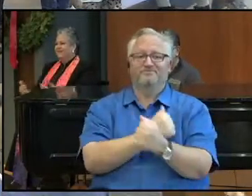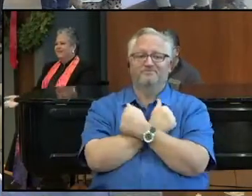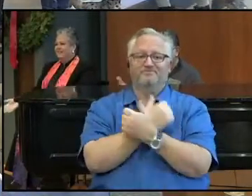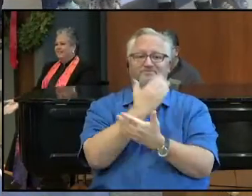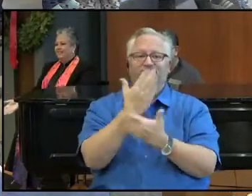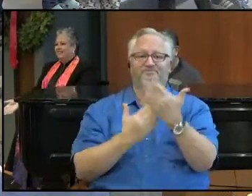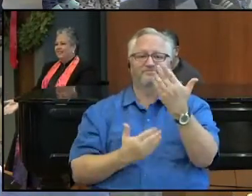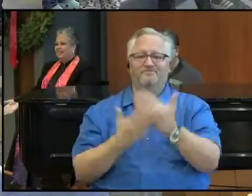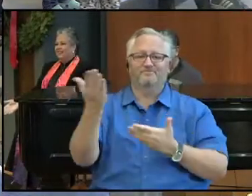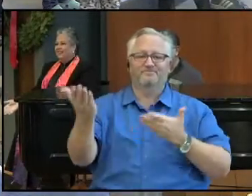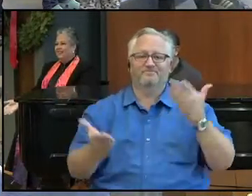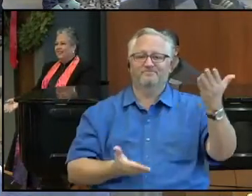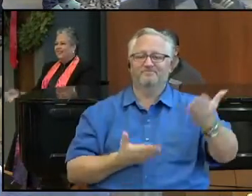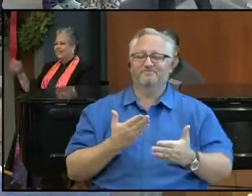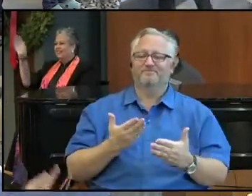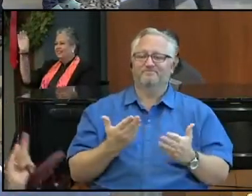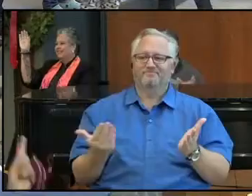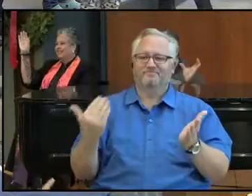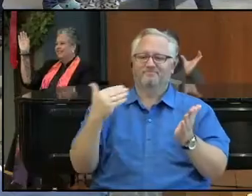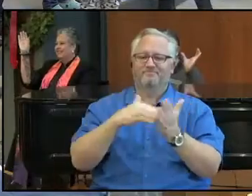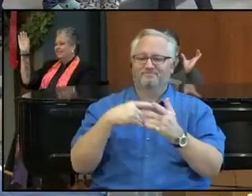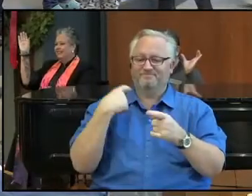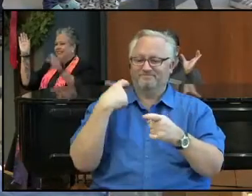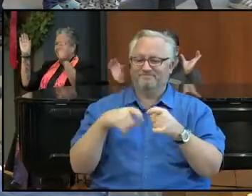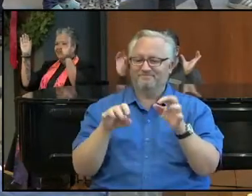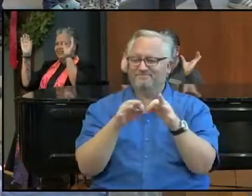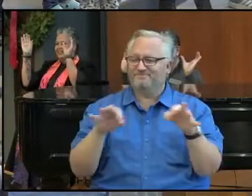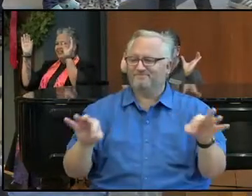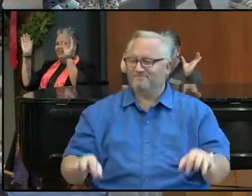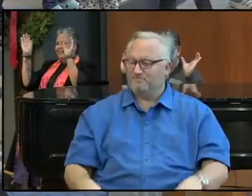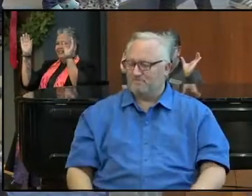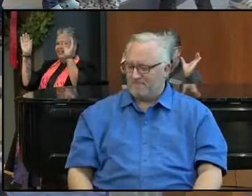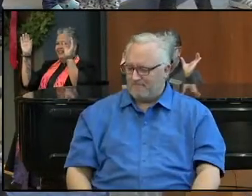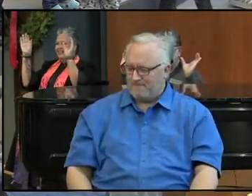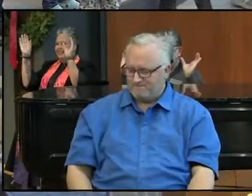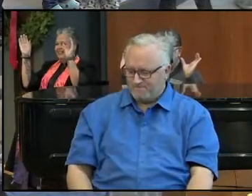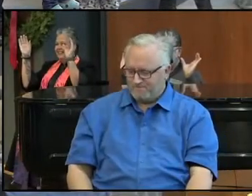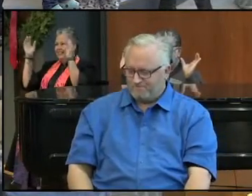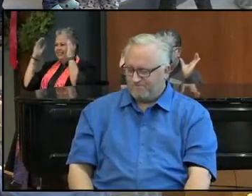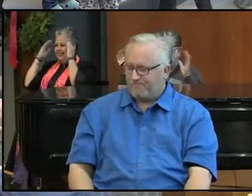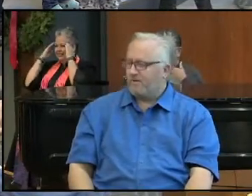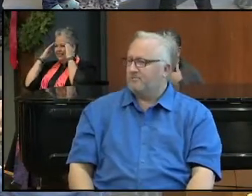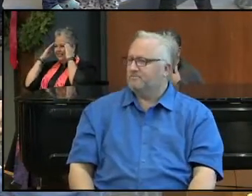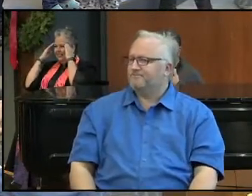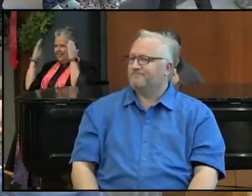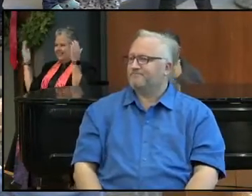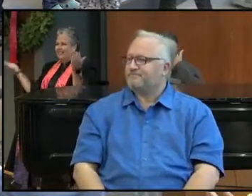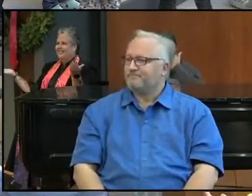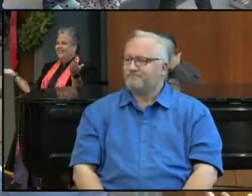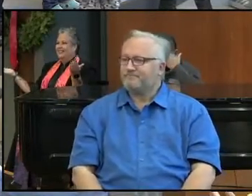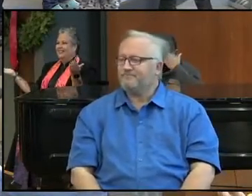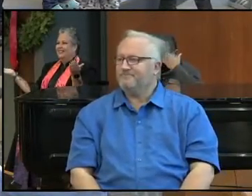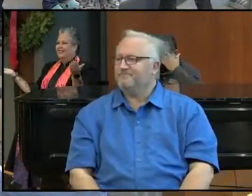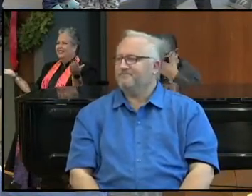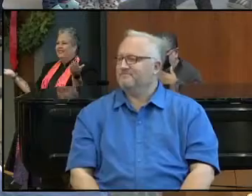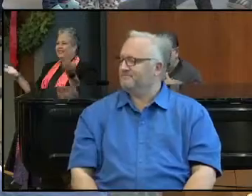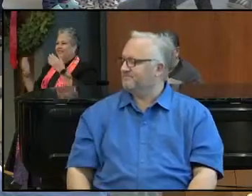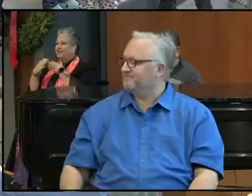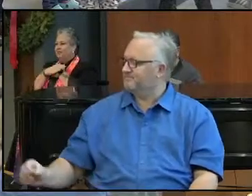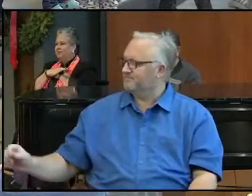hearts, and welcoming hands. Somos Unitarios Universalistas, personas de mentes